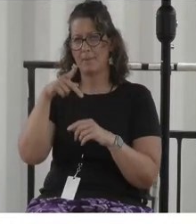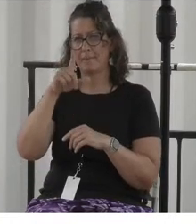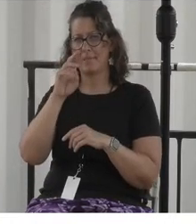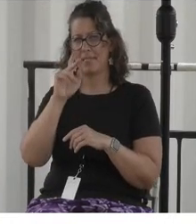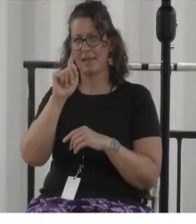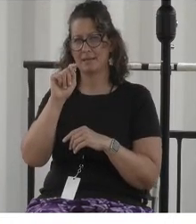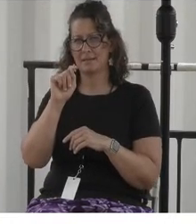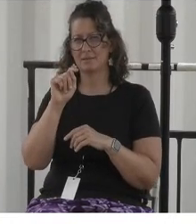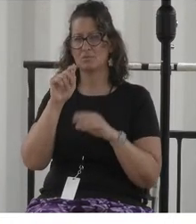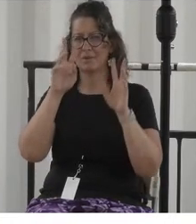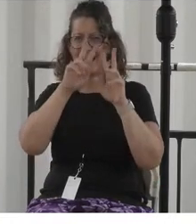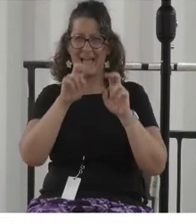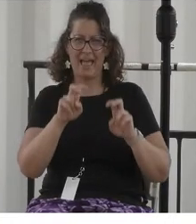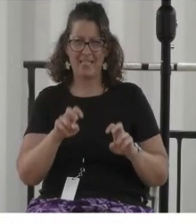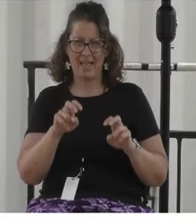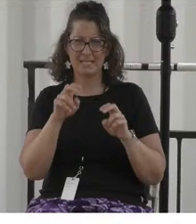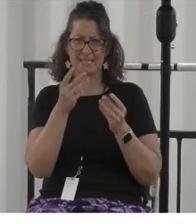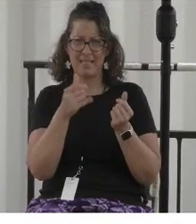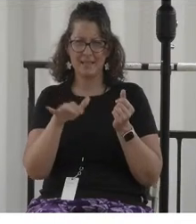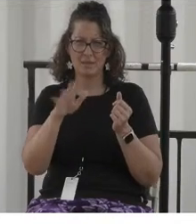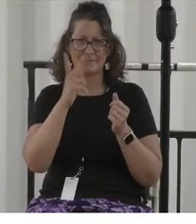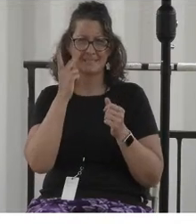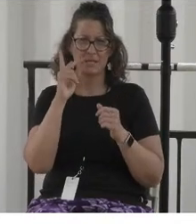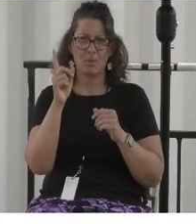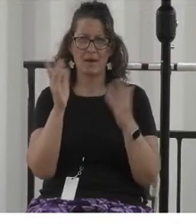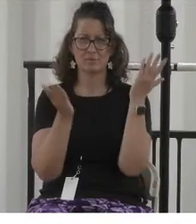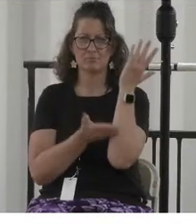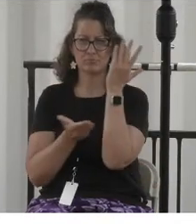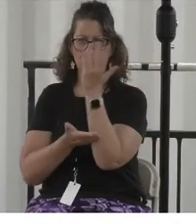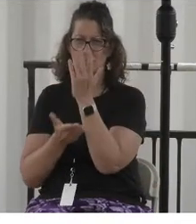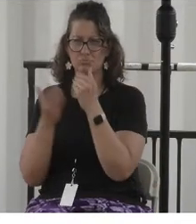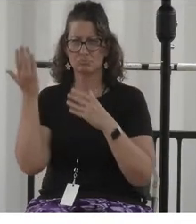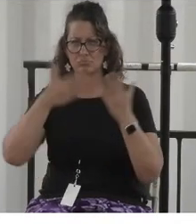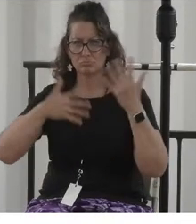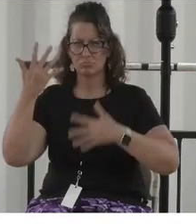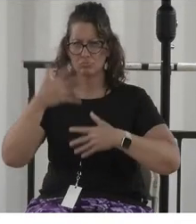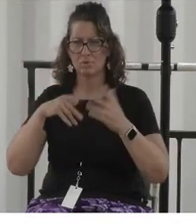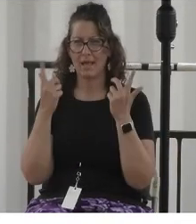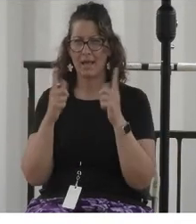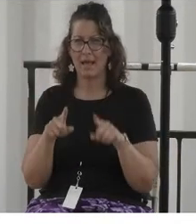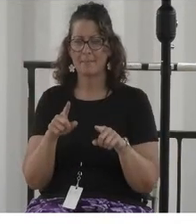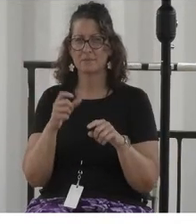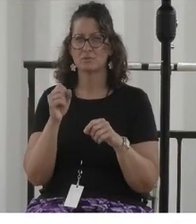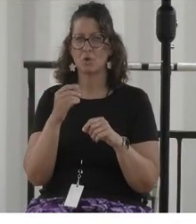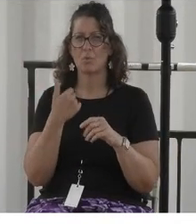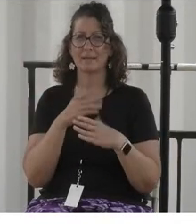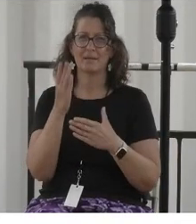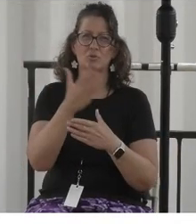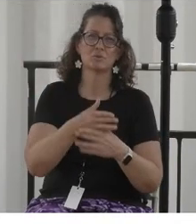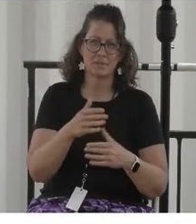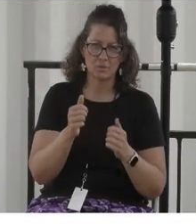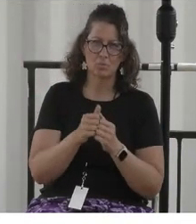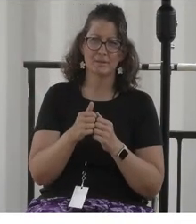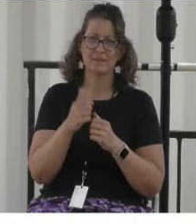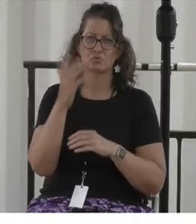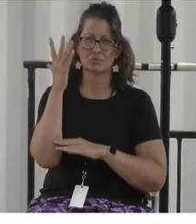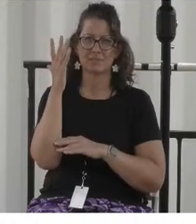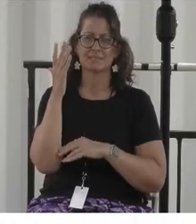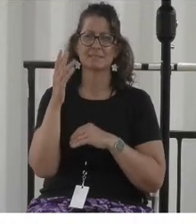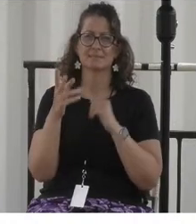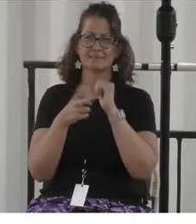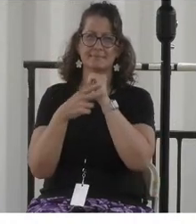to analyze landscapes and see where deforestation is occurring so that can intercede in trees that are being cut down.